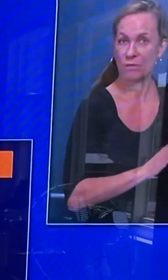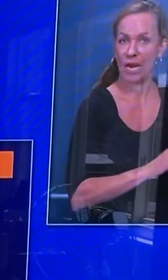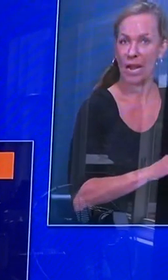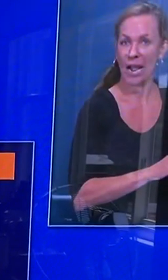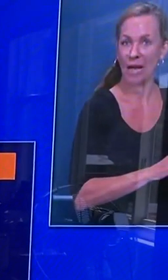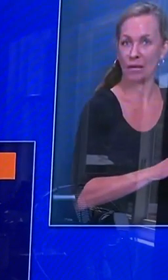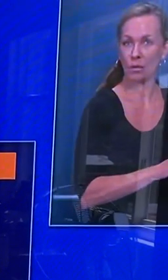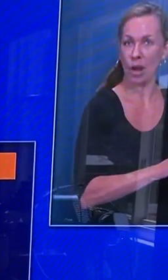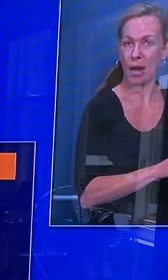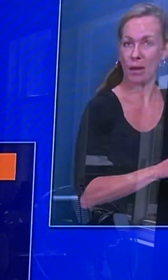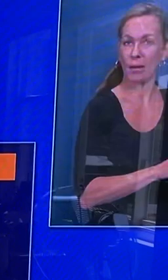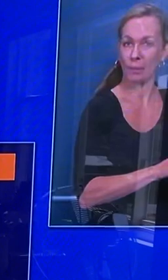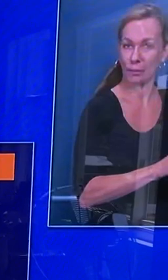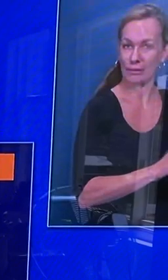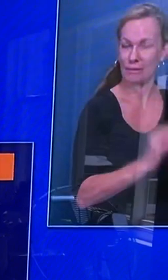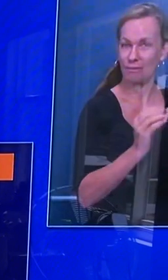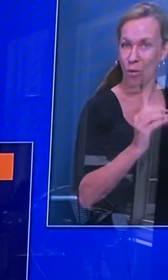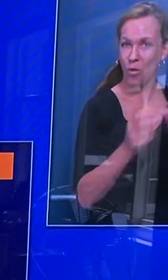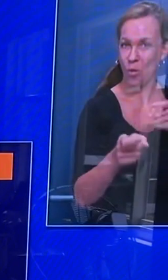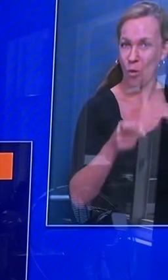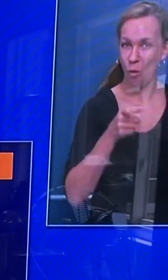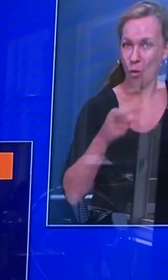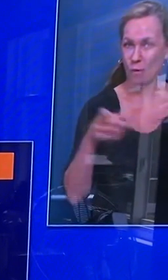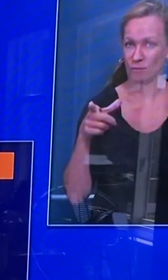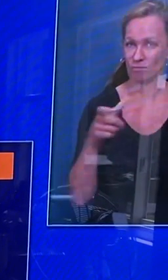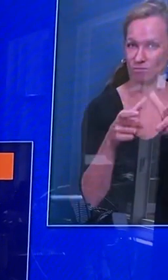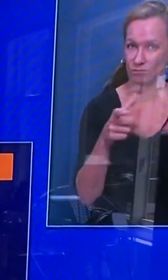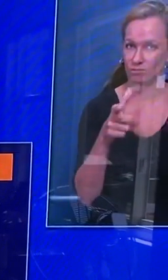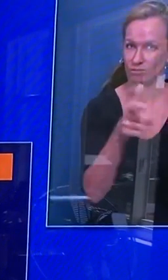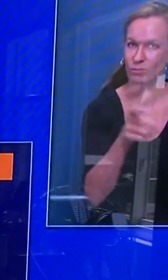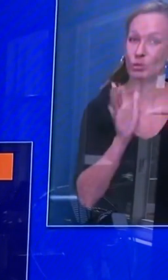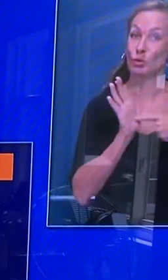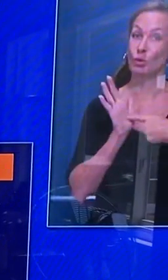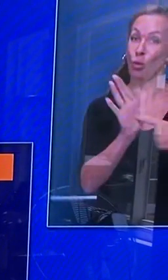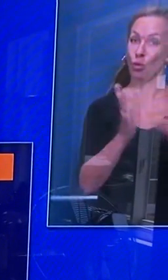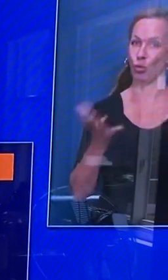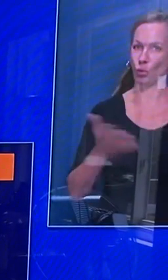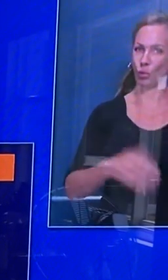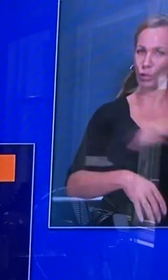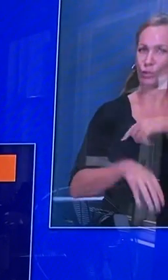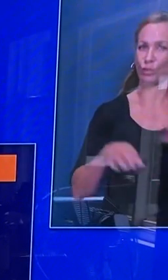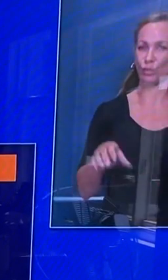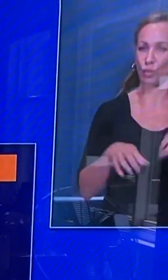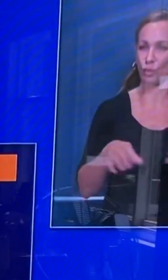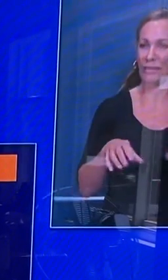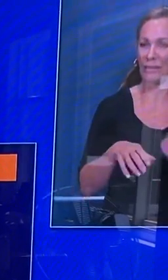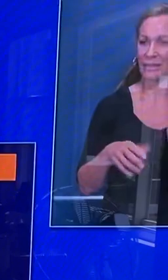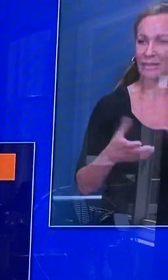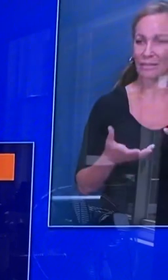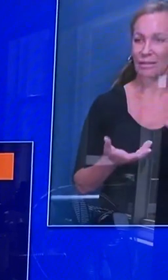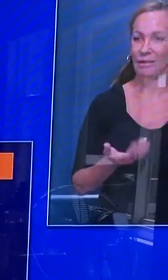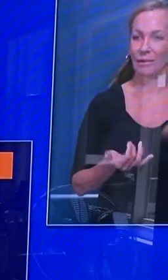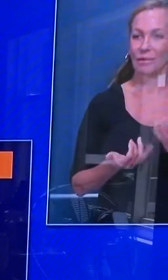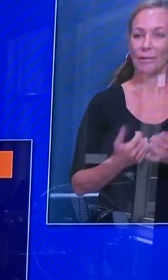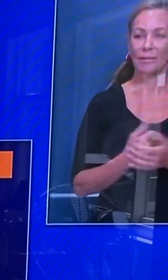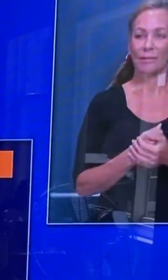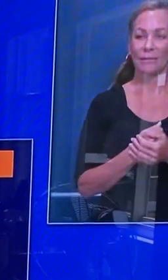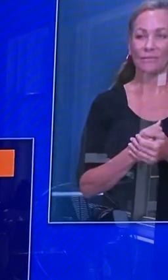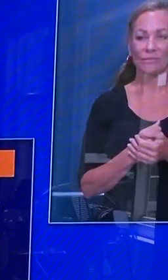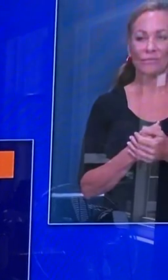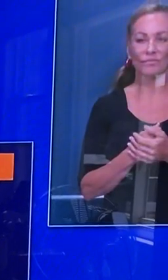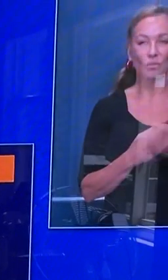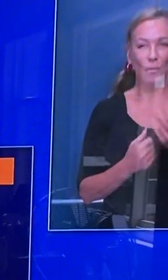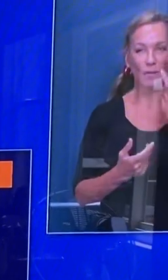was achieved over the course of the last number of days because of the professionalism of these frontline heroes. We